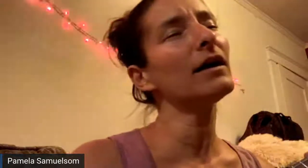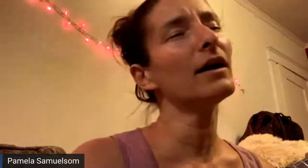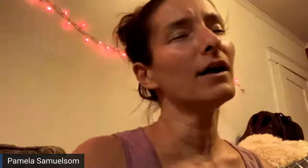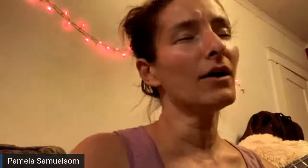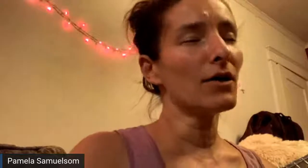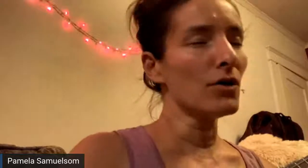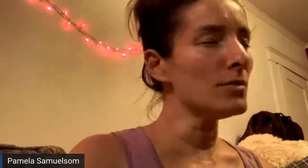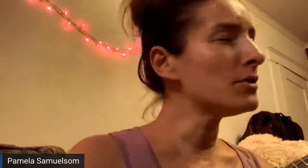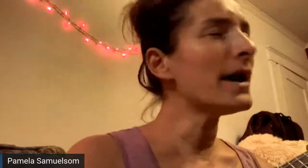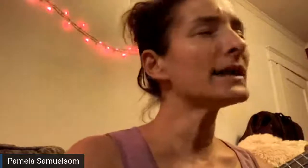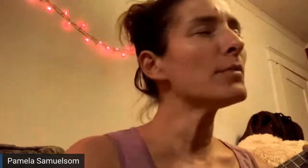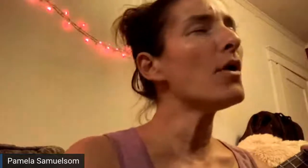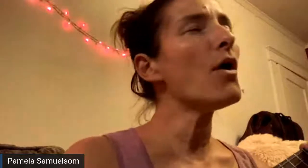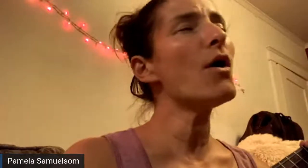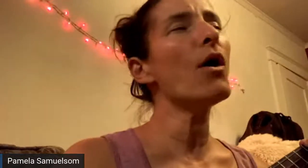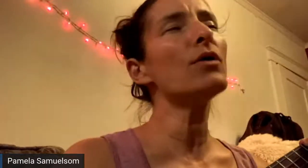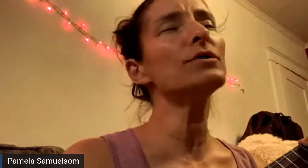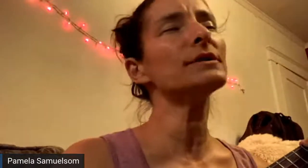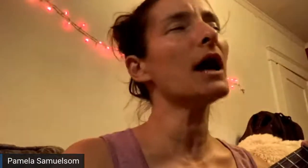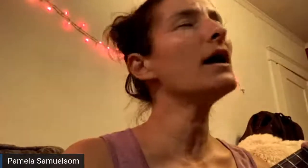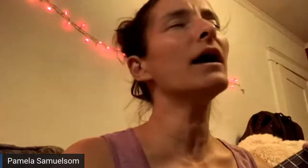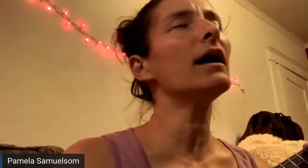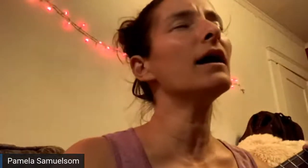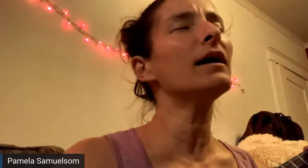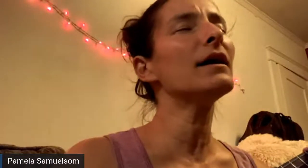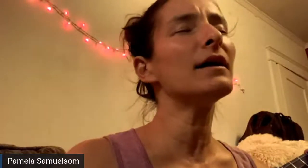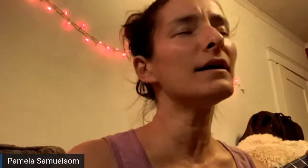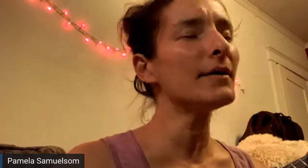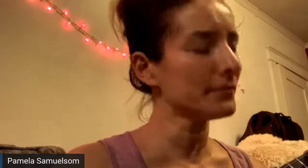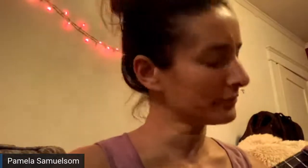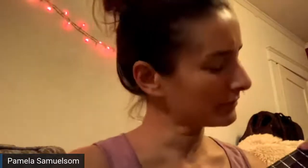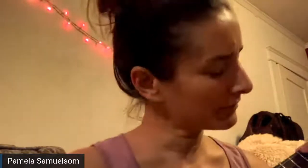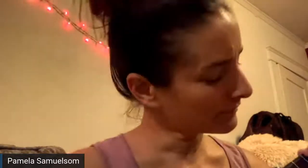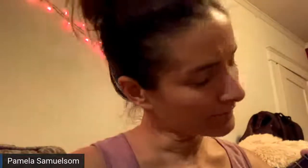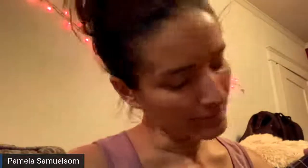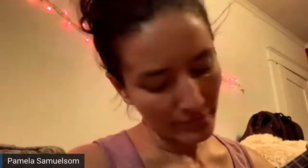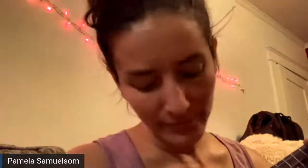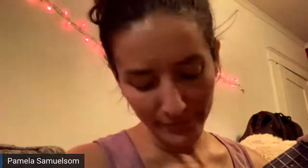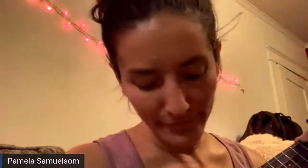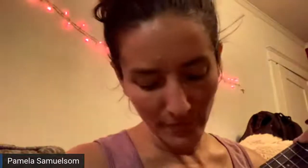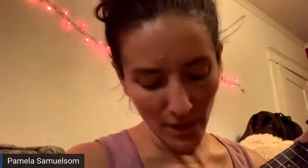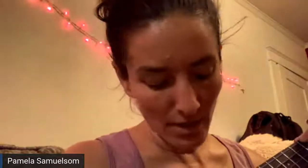brava como mariposa.